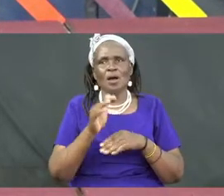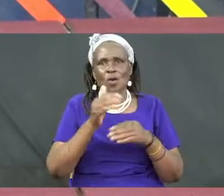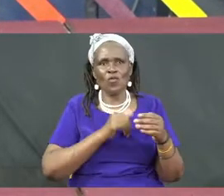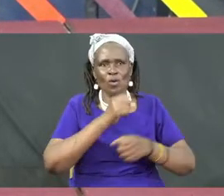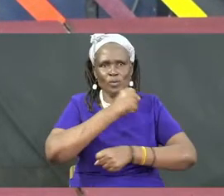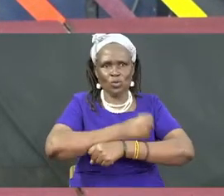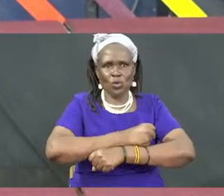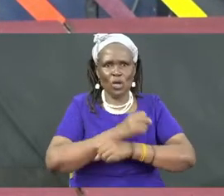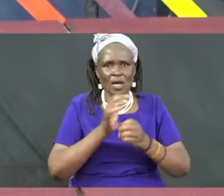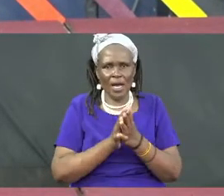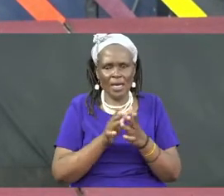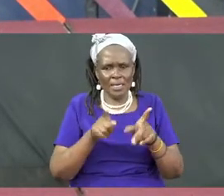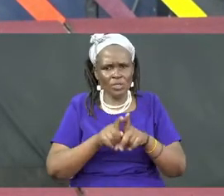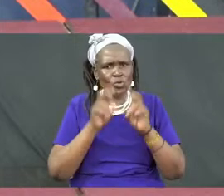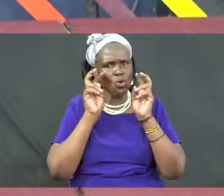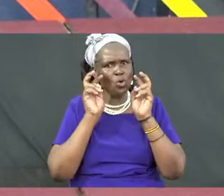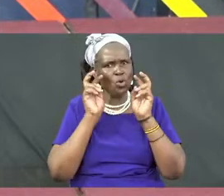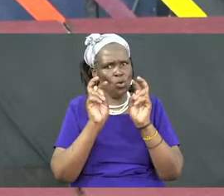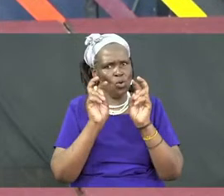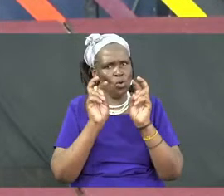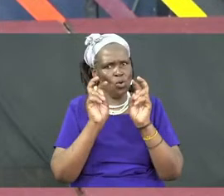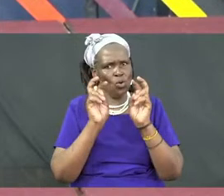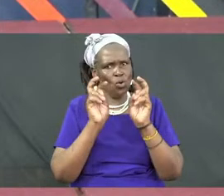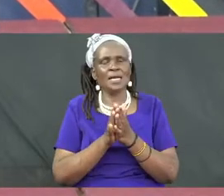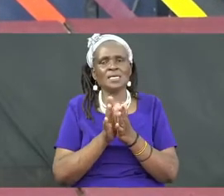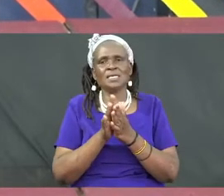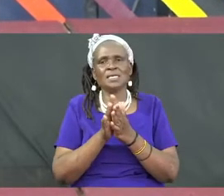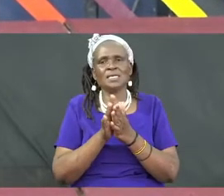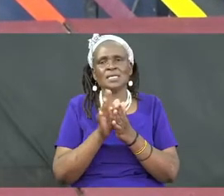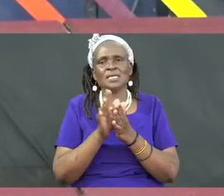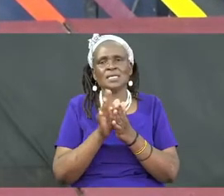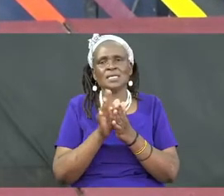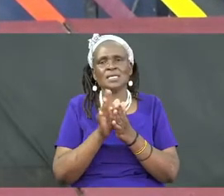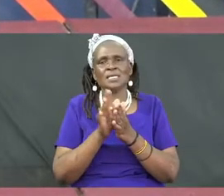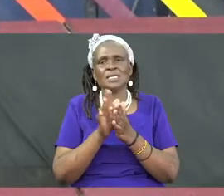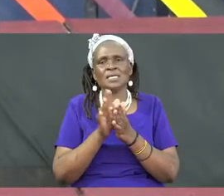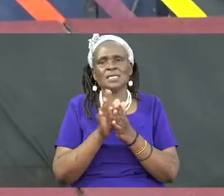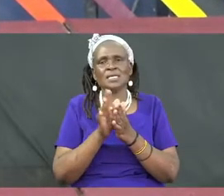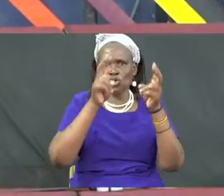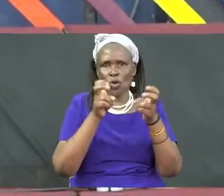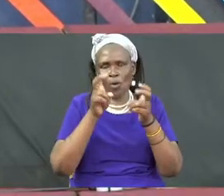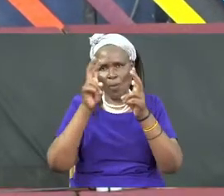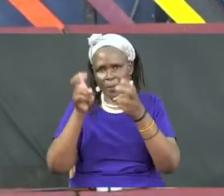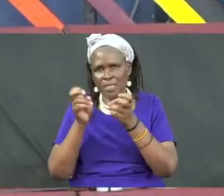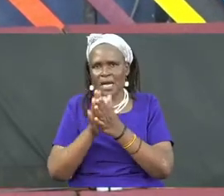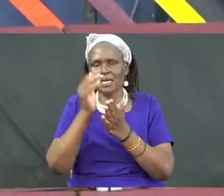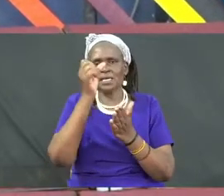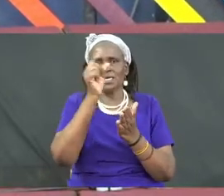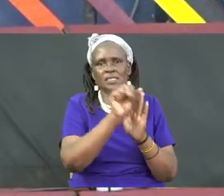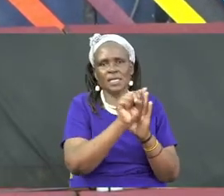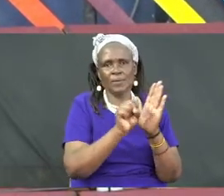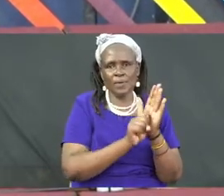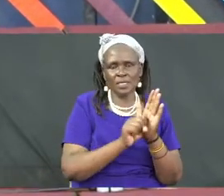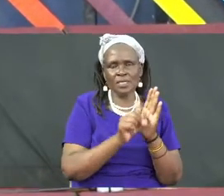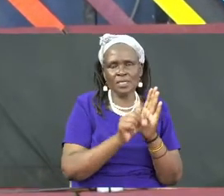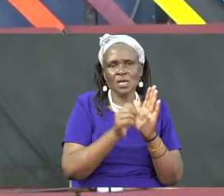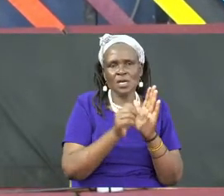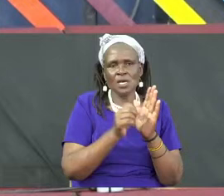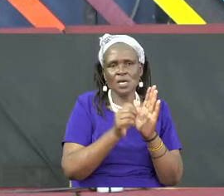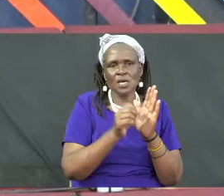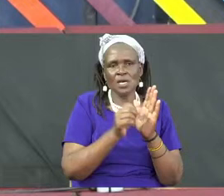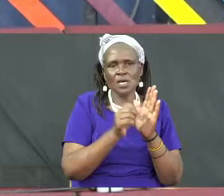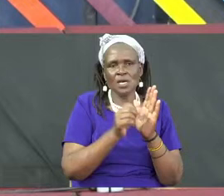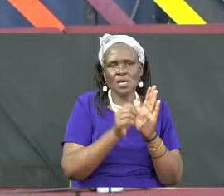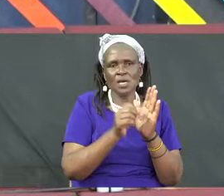you look at it, the initial topics and subjects, you have